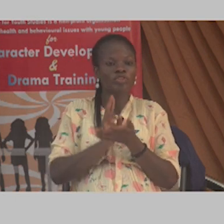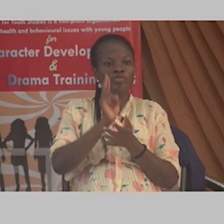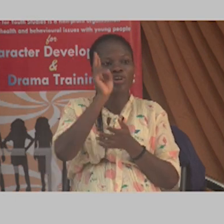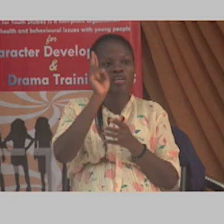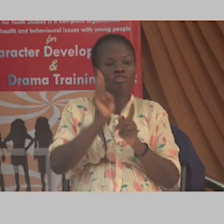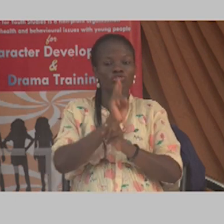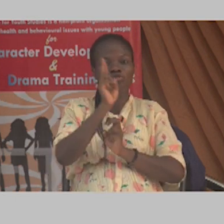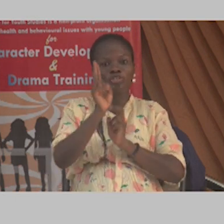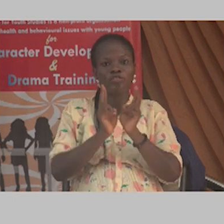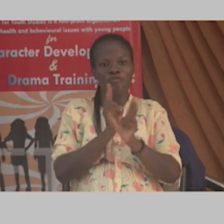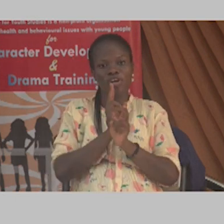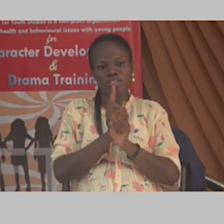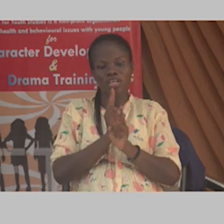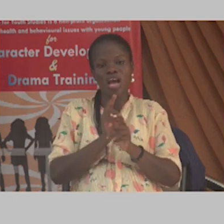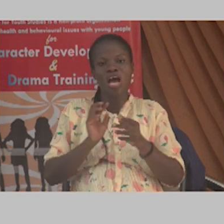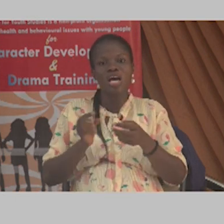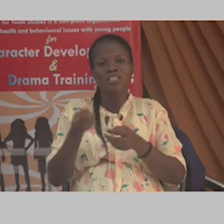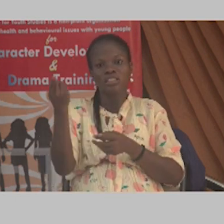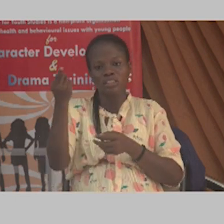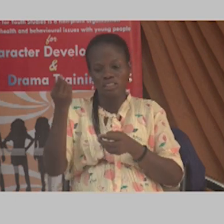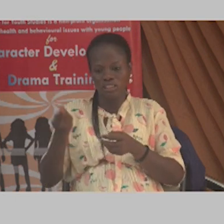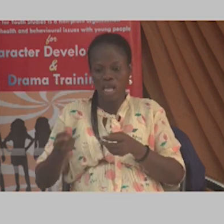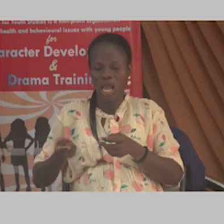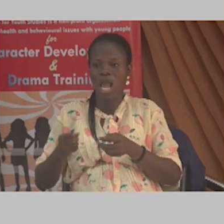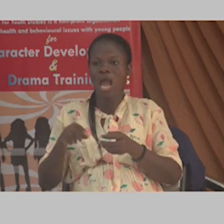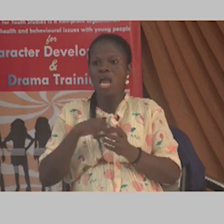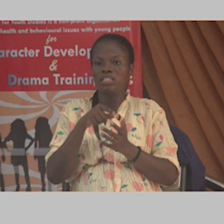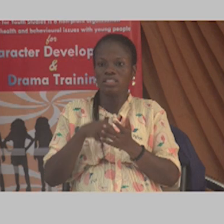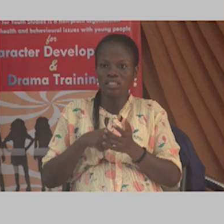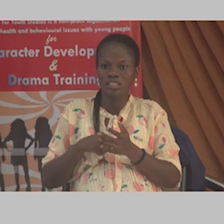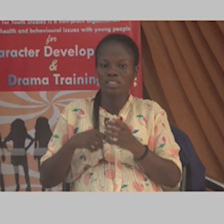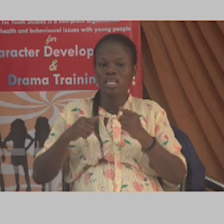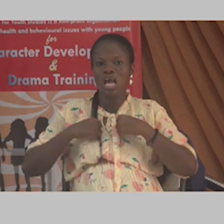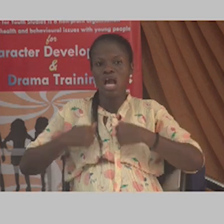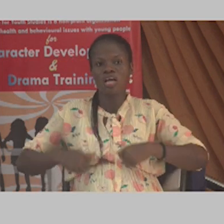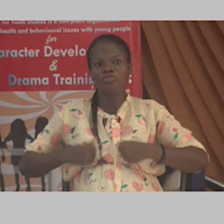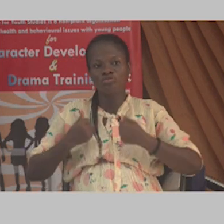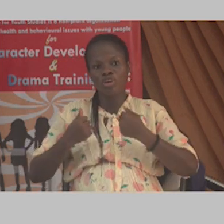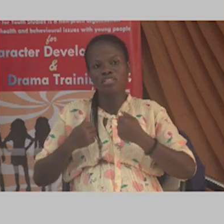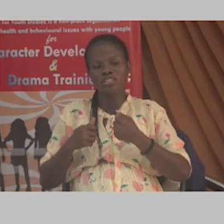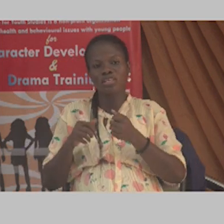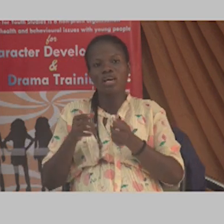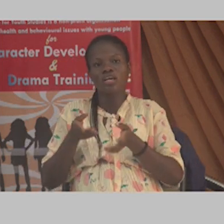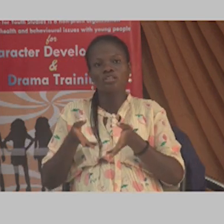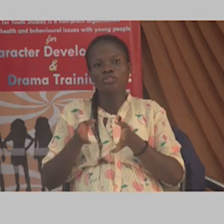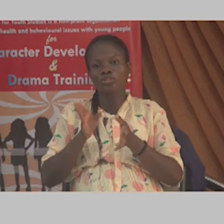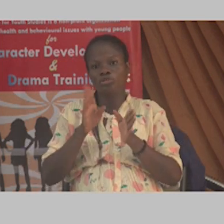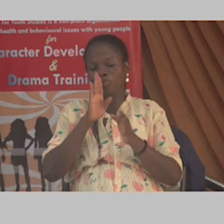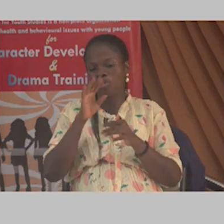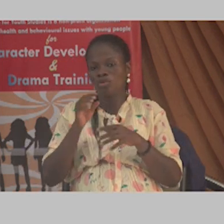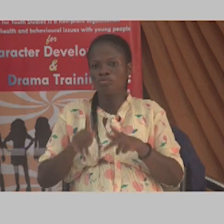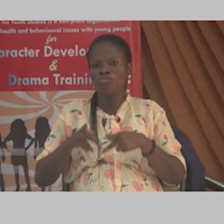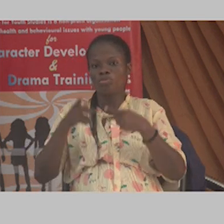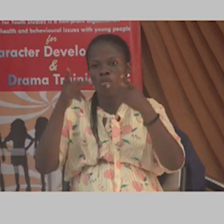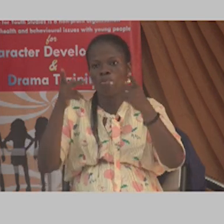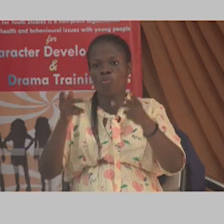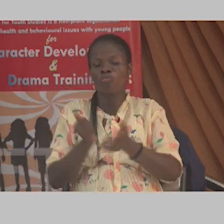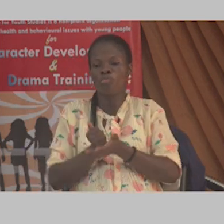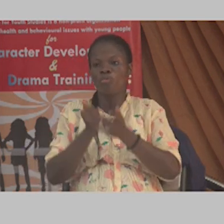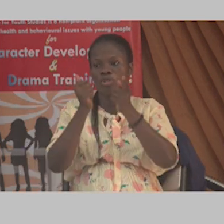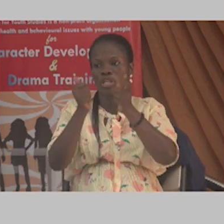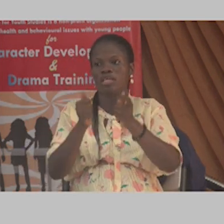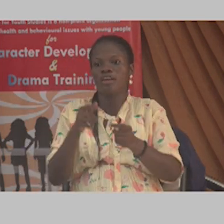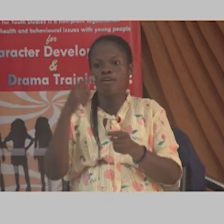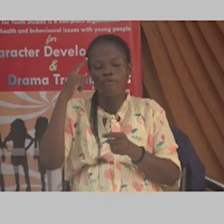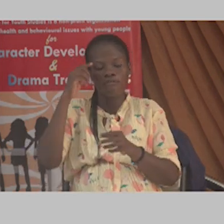in designing these hardwares, which allows for modifications, should be promoted. For information